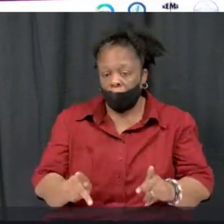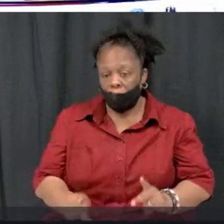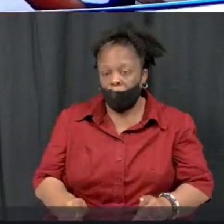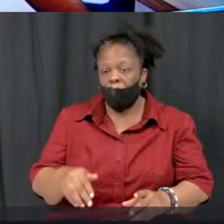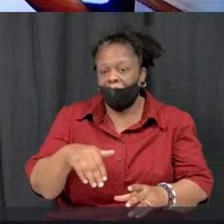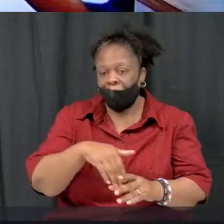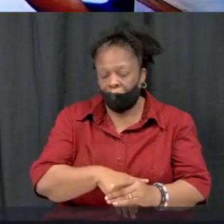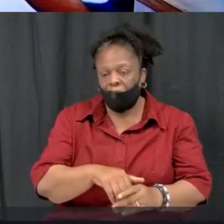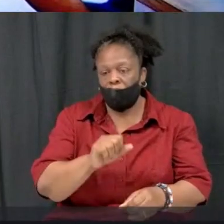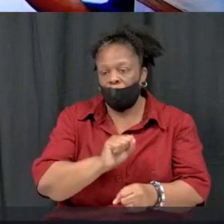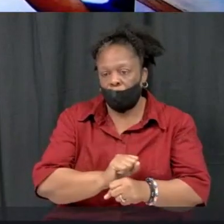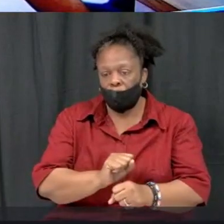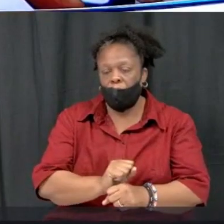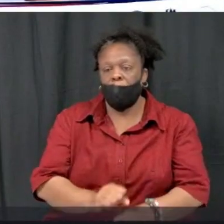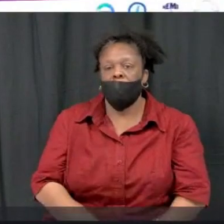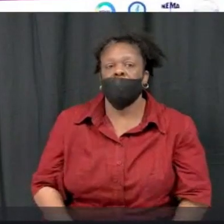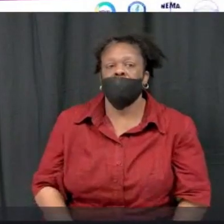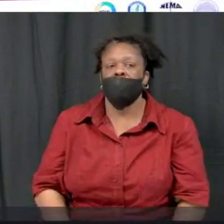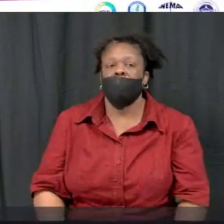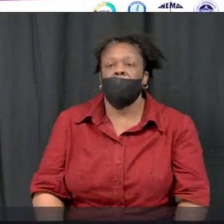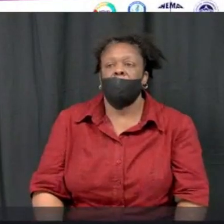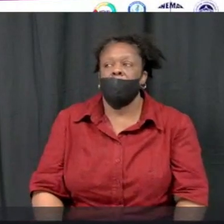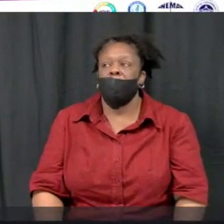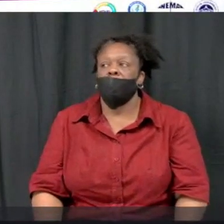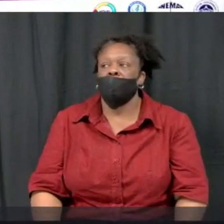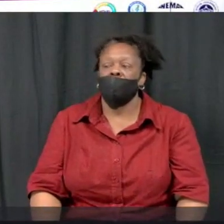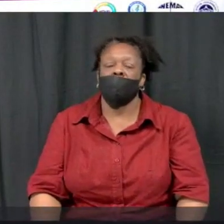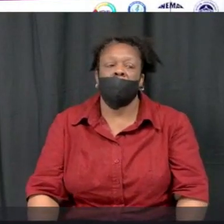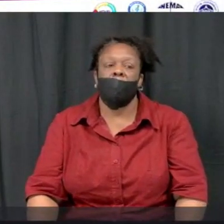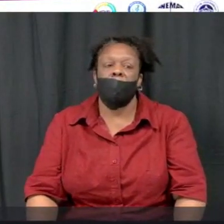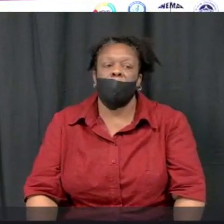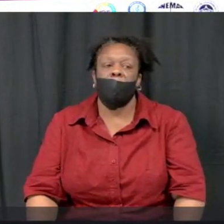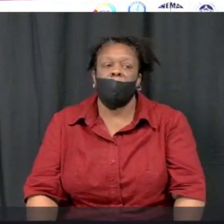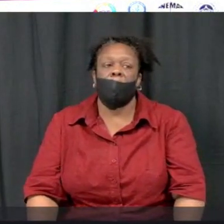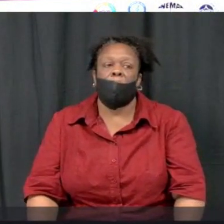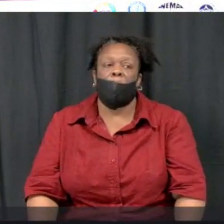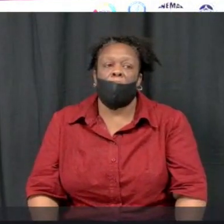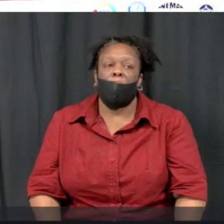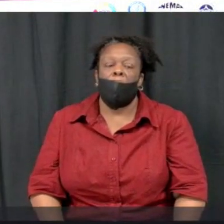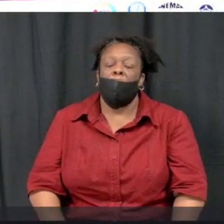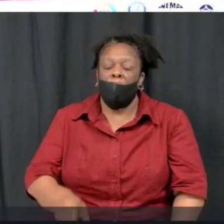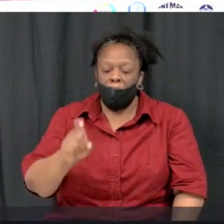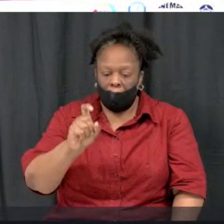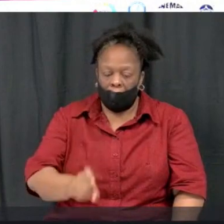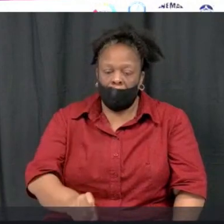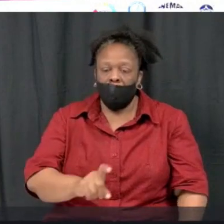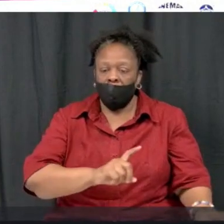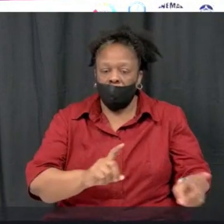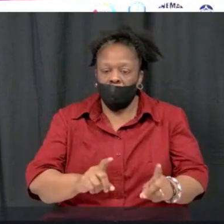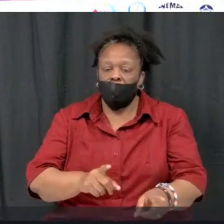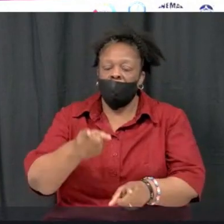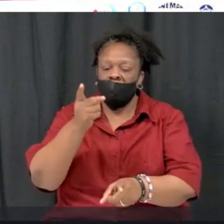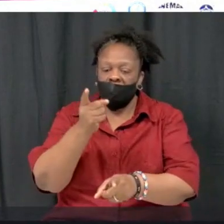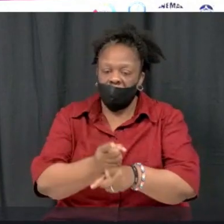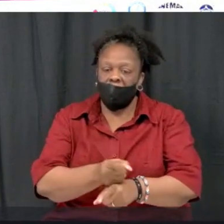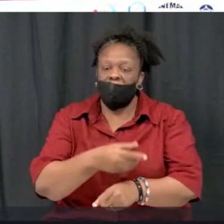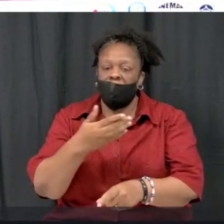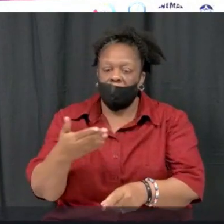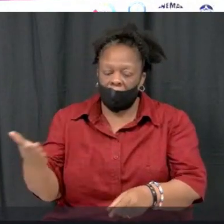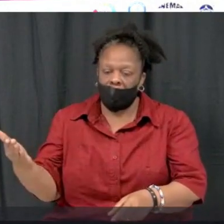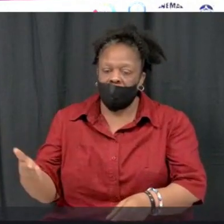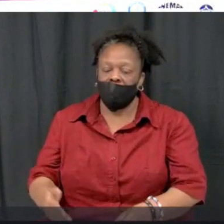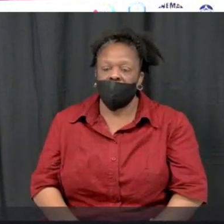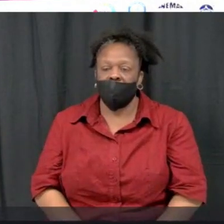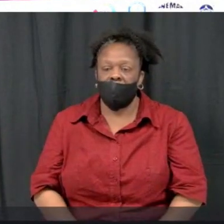who have done, as Dr. Wilkinson likes to say, the right thing, to encourage others to do the same. And